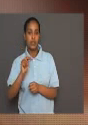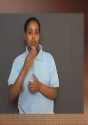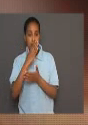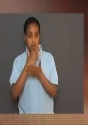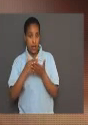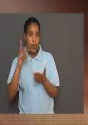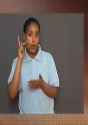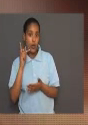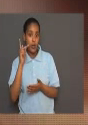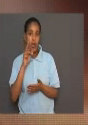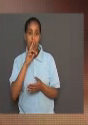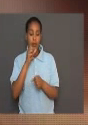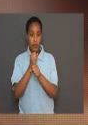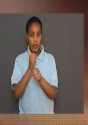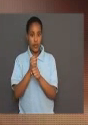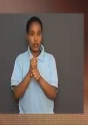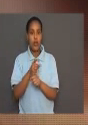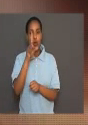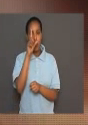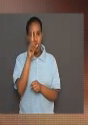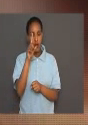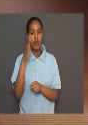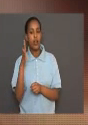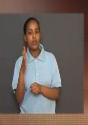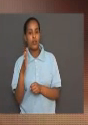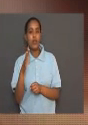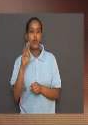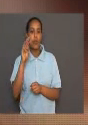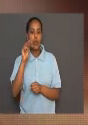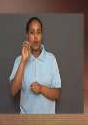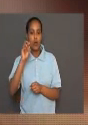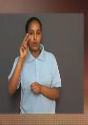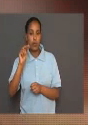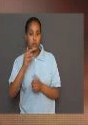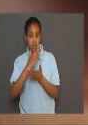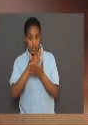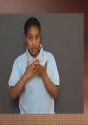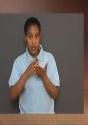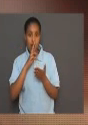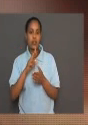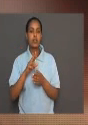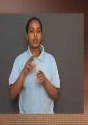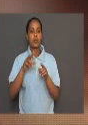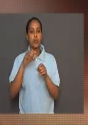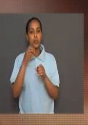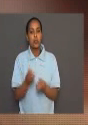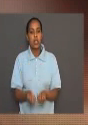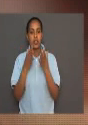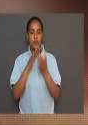Some polymers are made of one kind of monomer, and some are made of